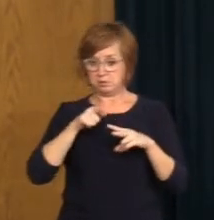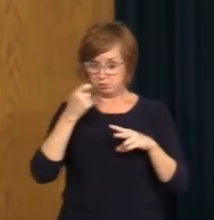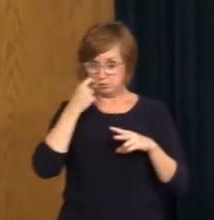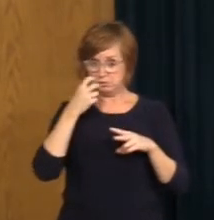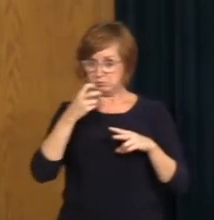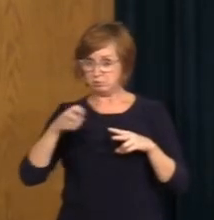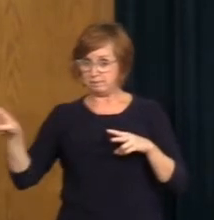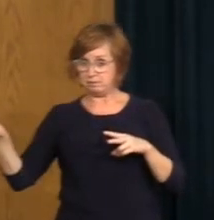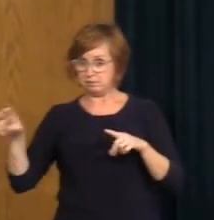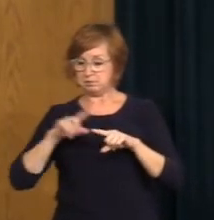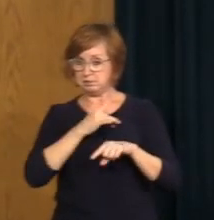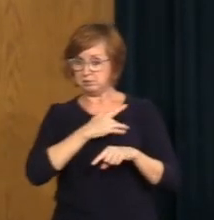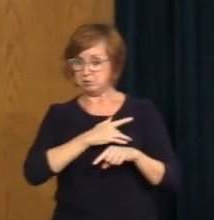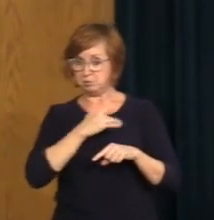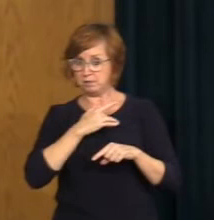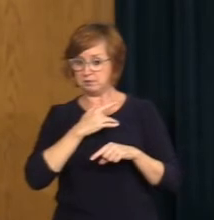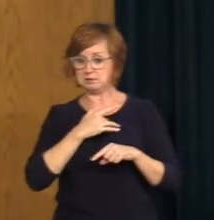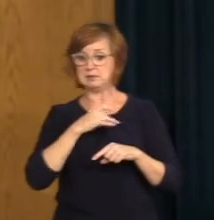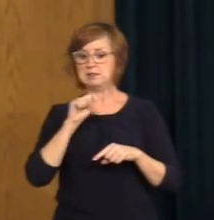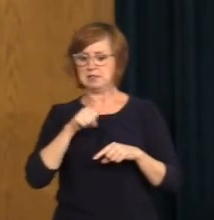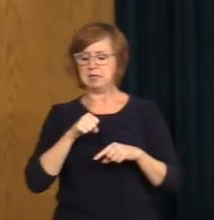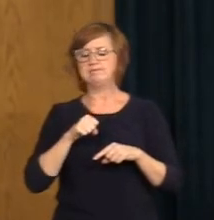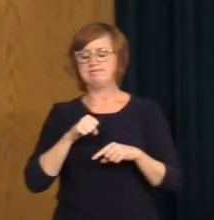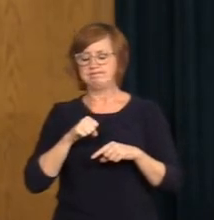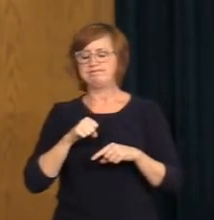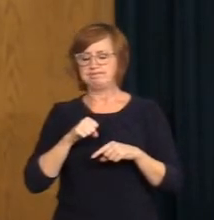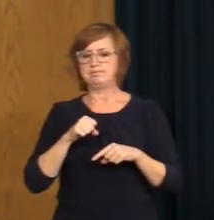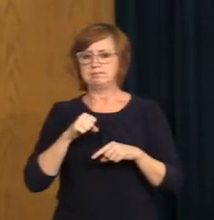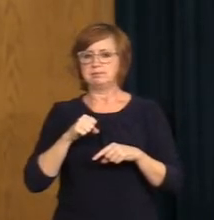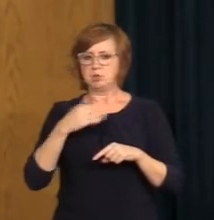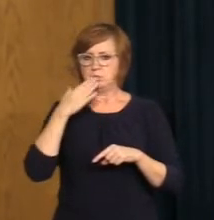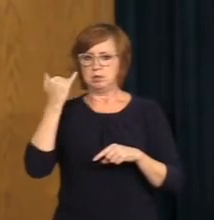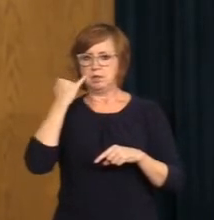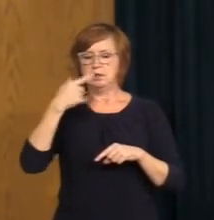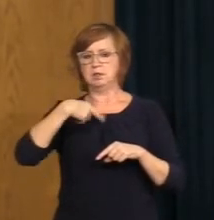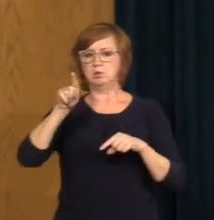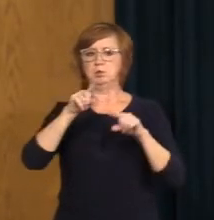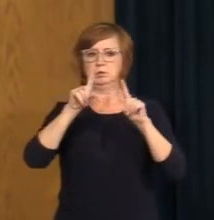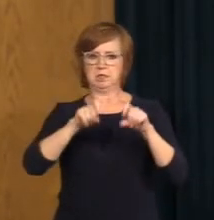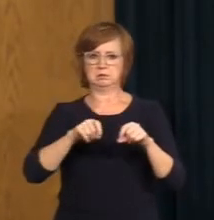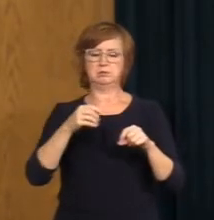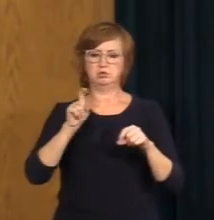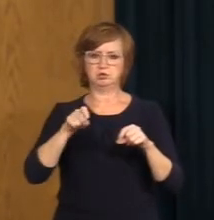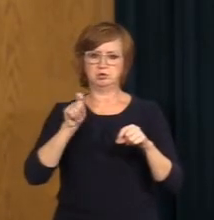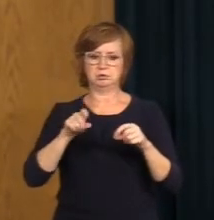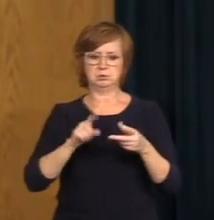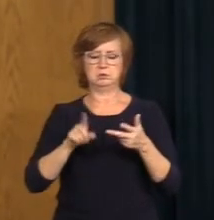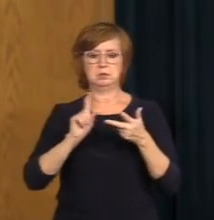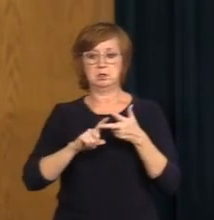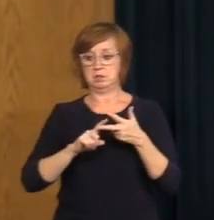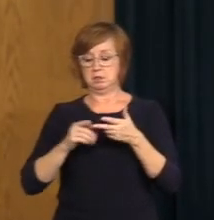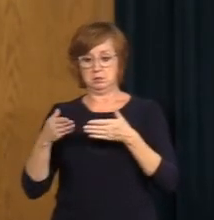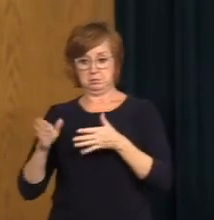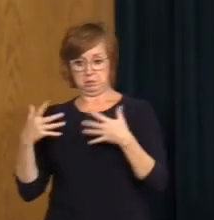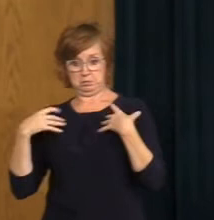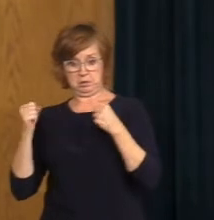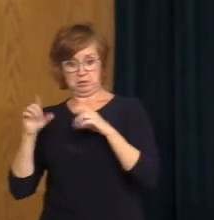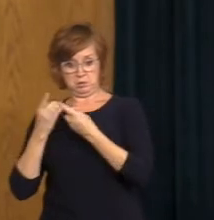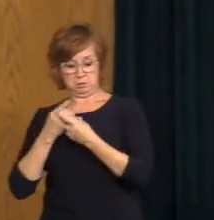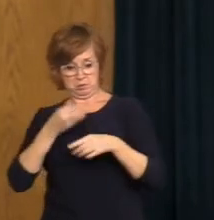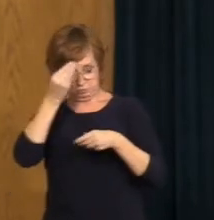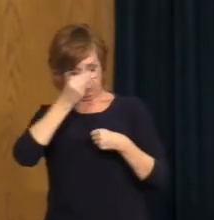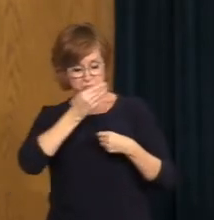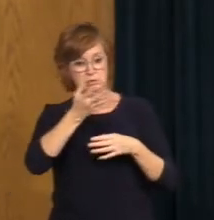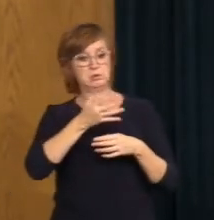where there was a PSA, generally if you haven't been told by public health to stay home for 14 days as a close contact, you still have to self-monitor for